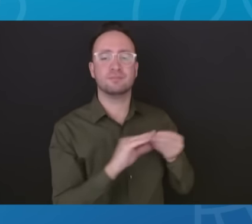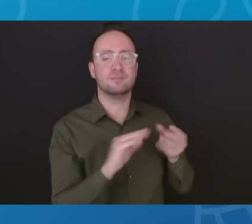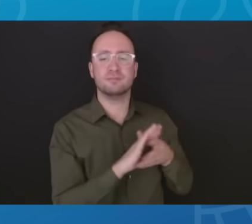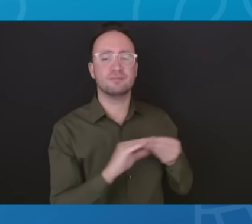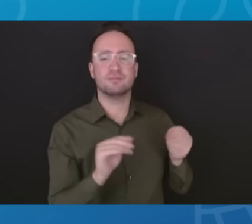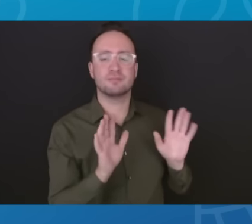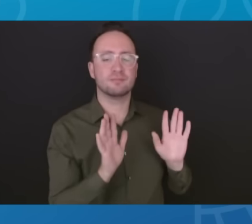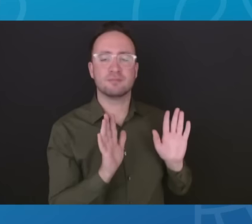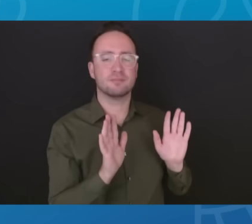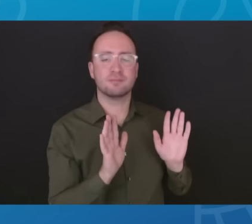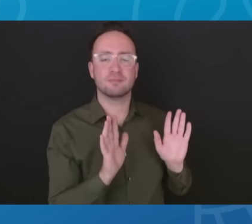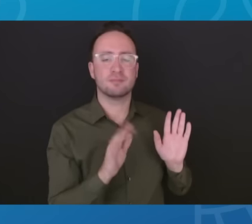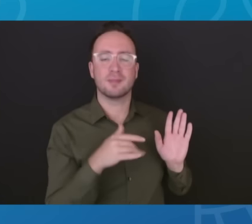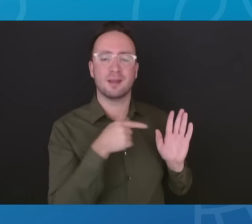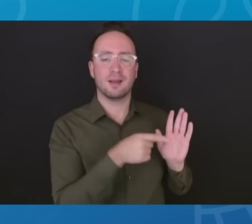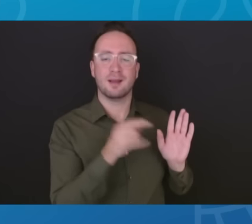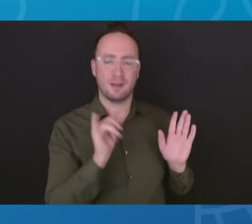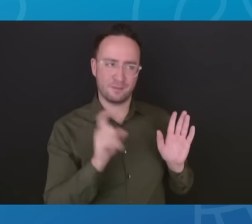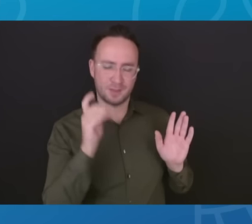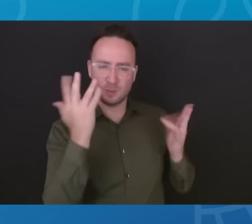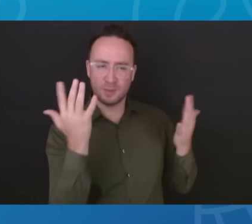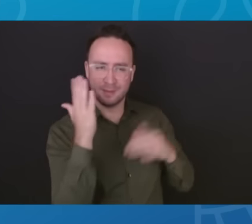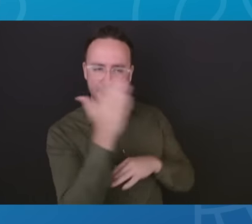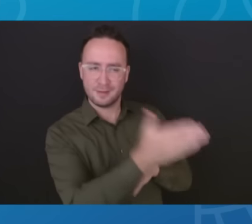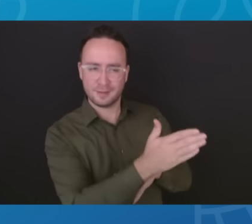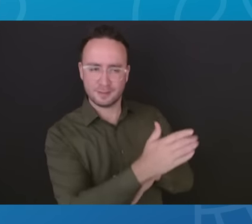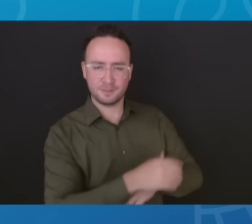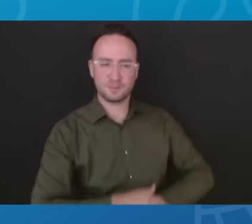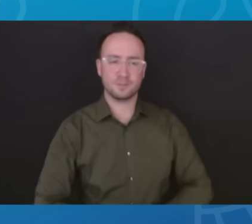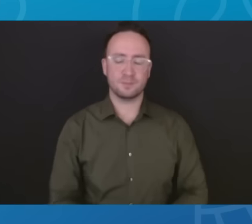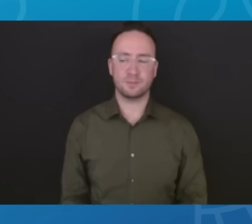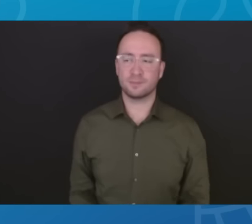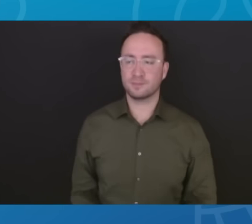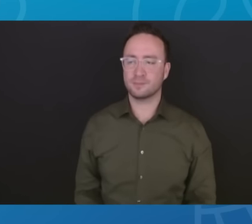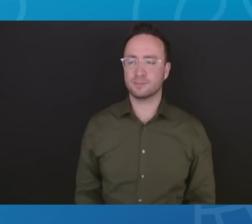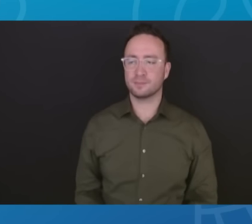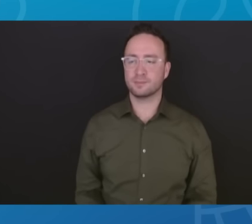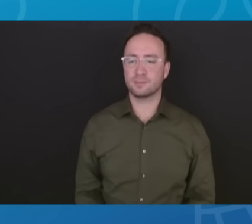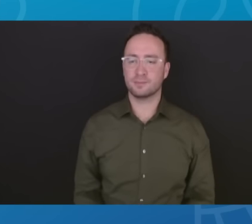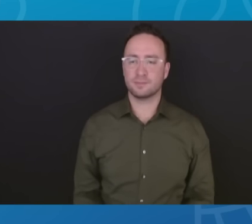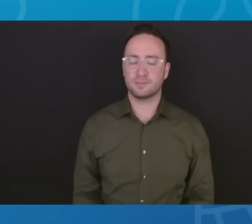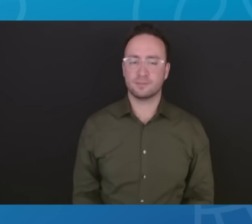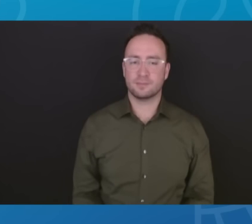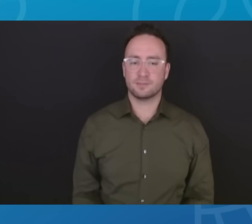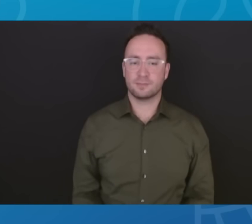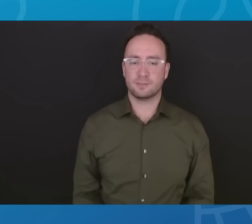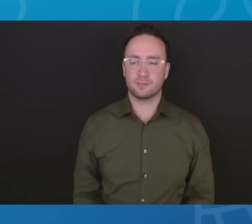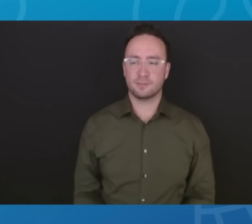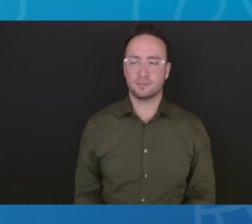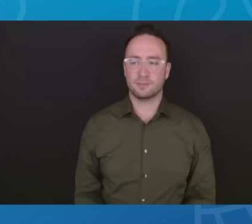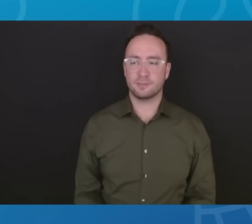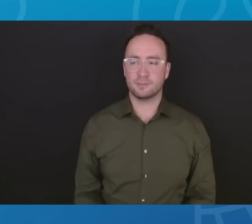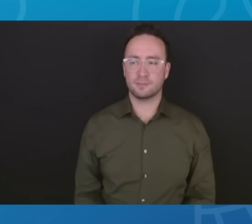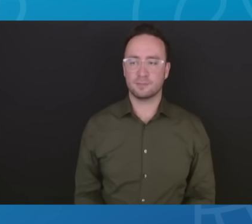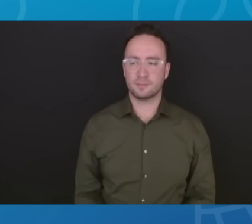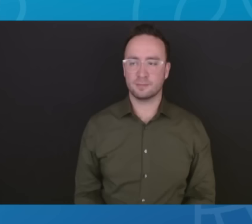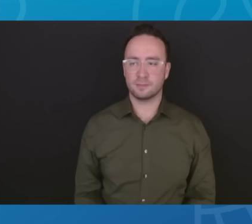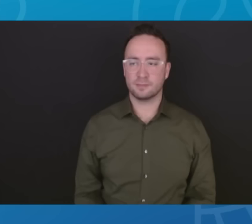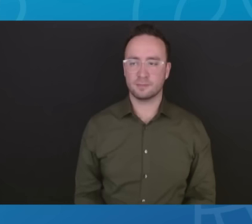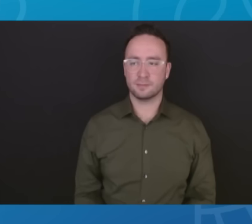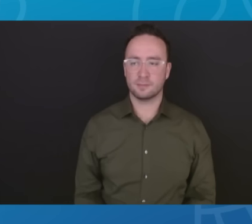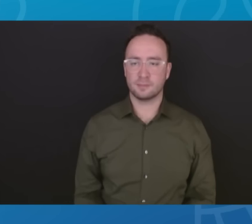just continue with a couple of questions. Although it was Israel that dropped close to 50,000 tons of bombs on Gaza, rendering where